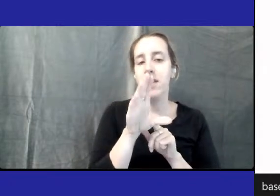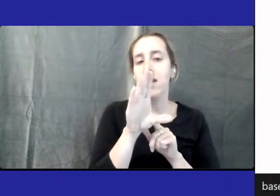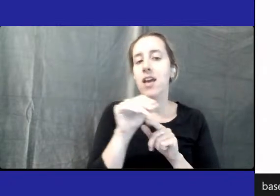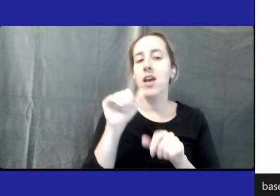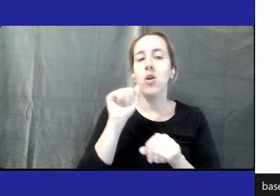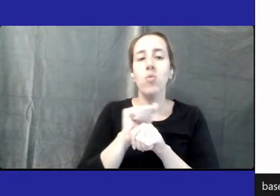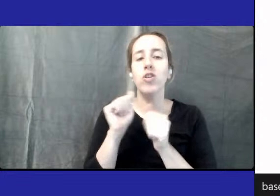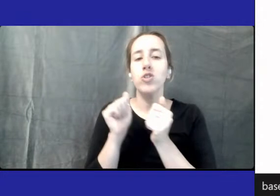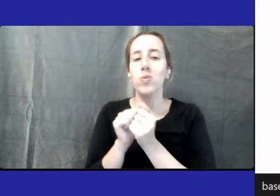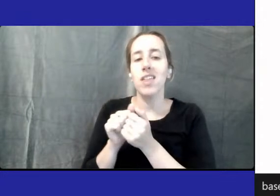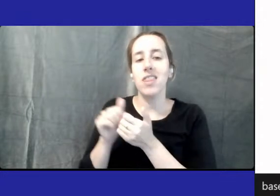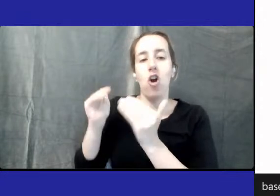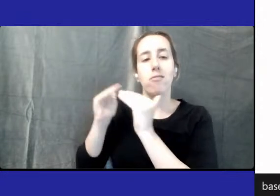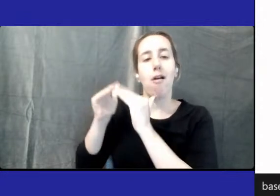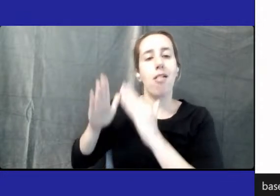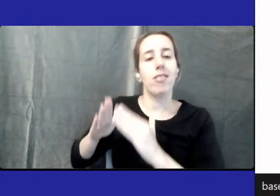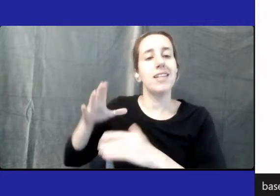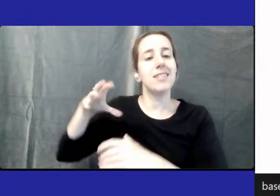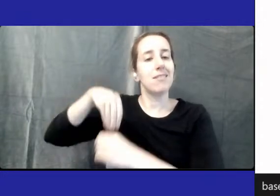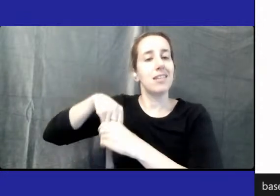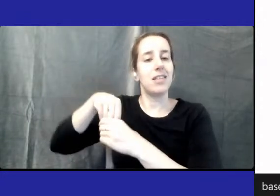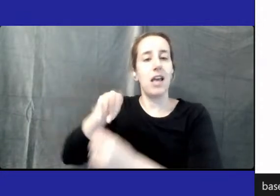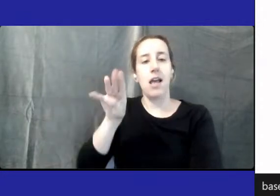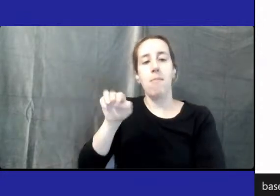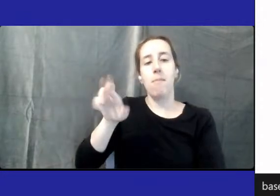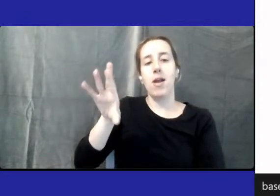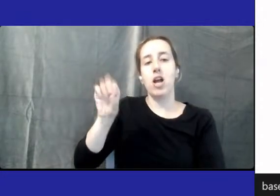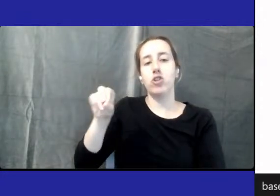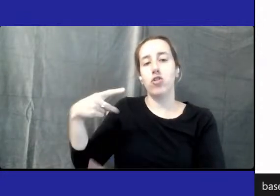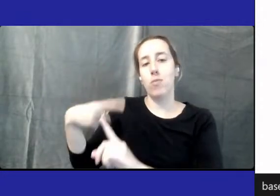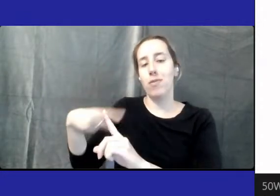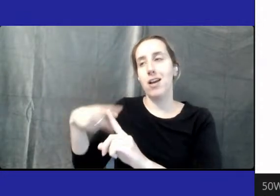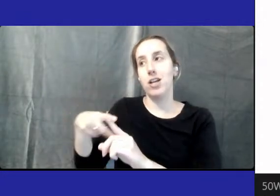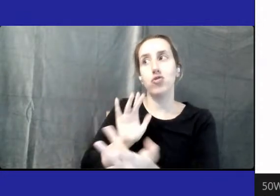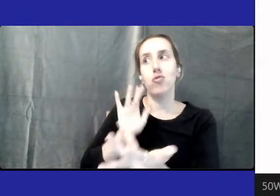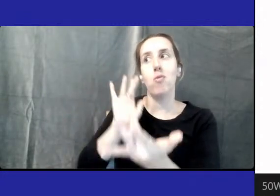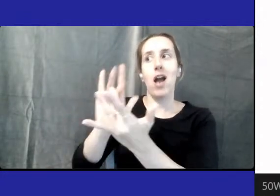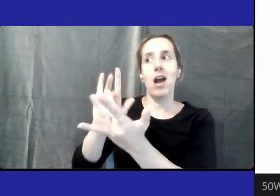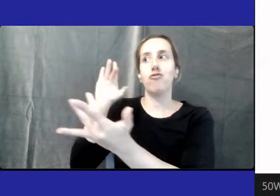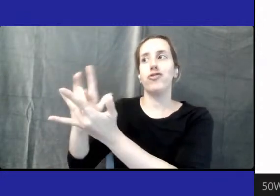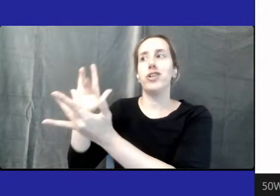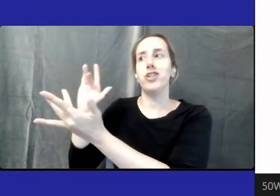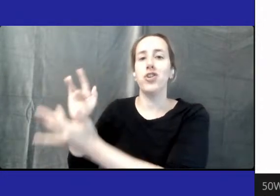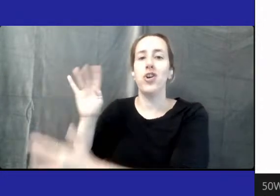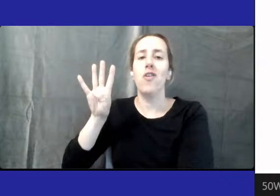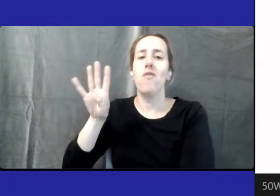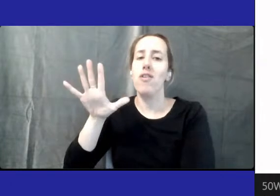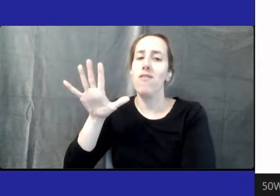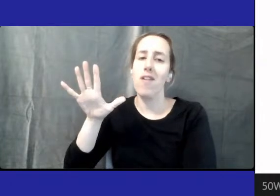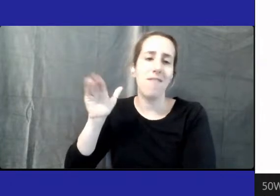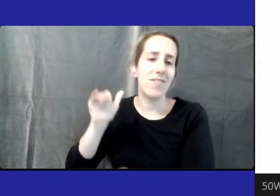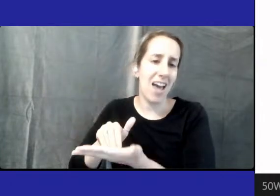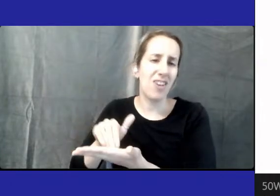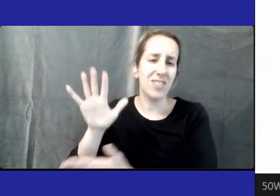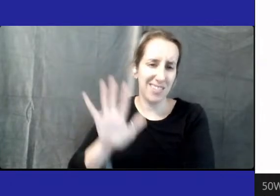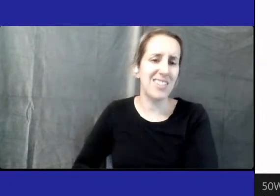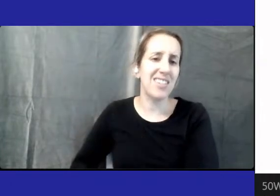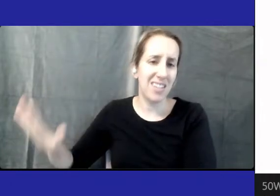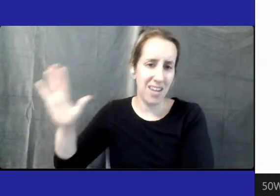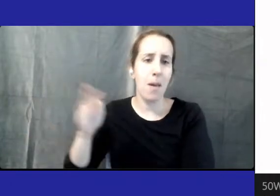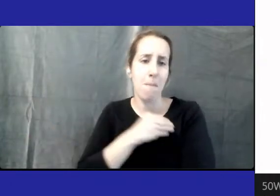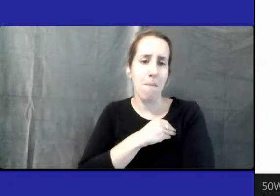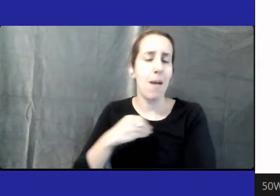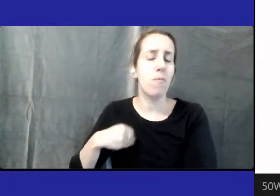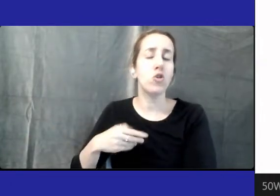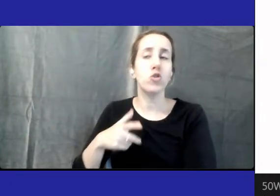MetroPlus to outreach the 45,000 or so members who needed to recertify or